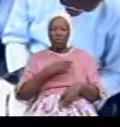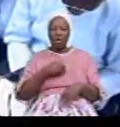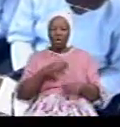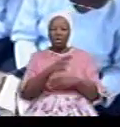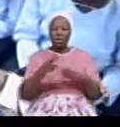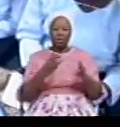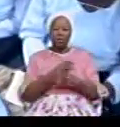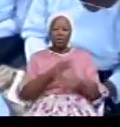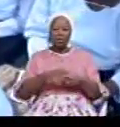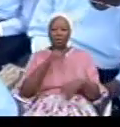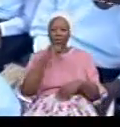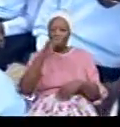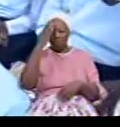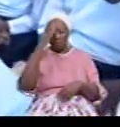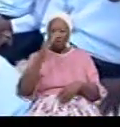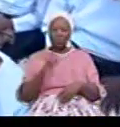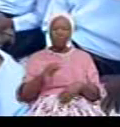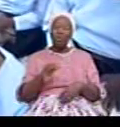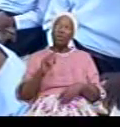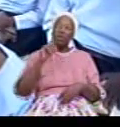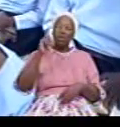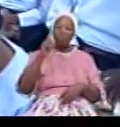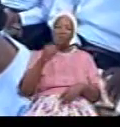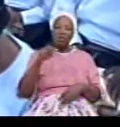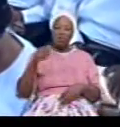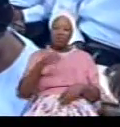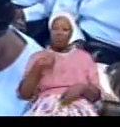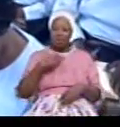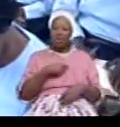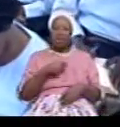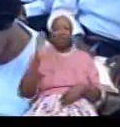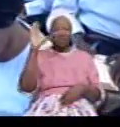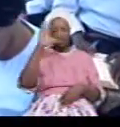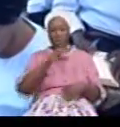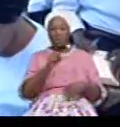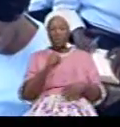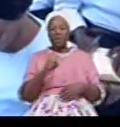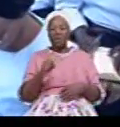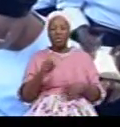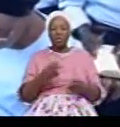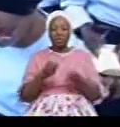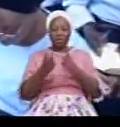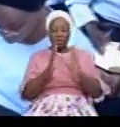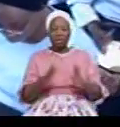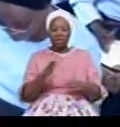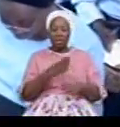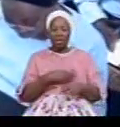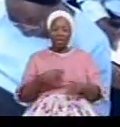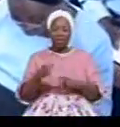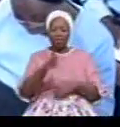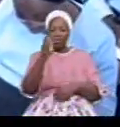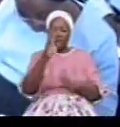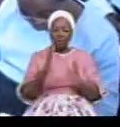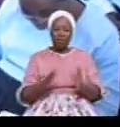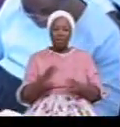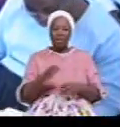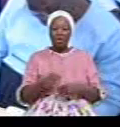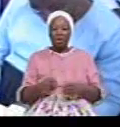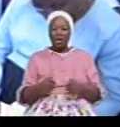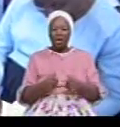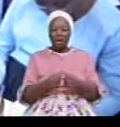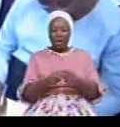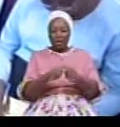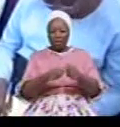It says we're strangers and pilgrims. "Abstain from fleshly lusts, which